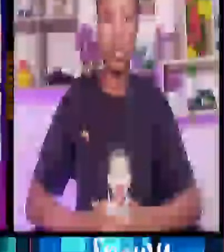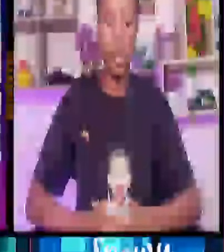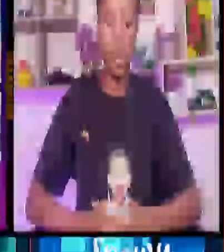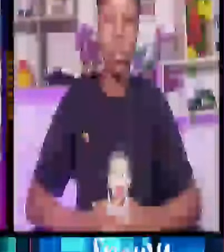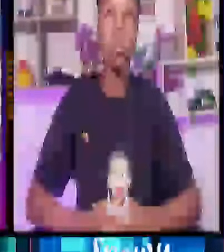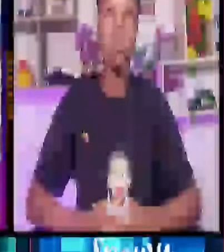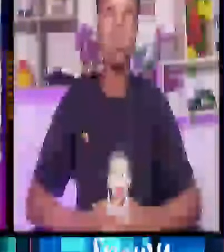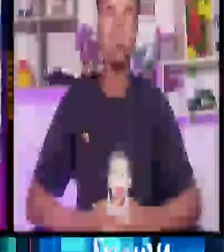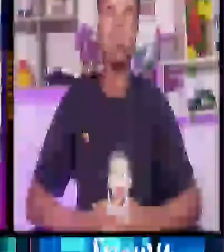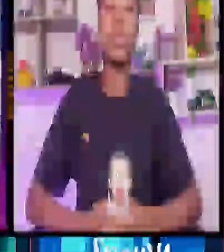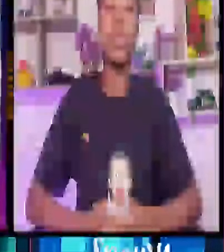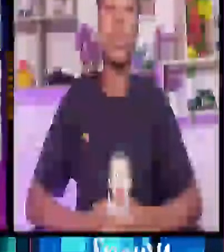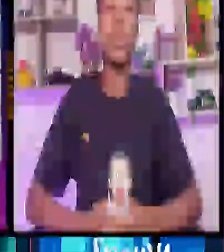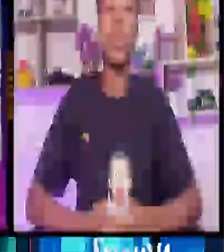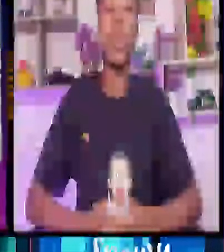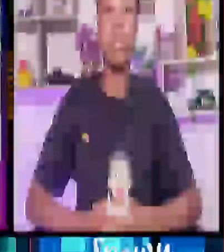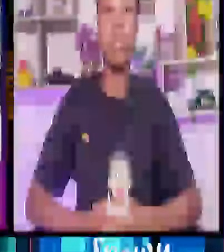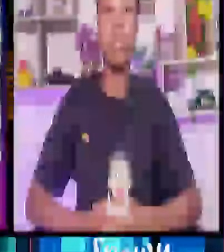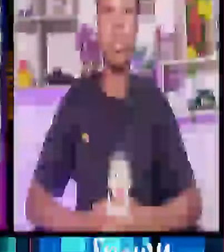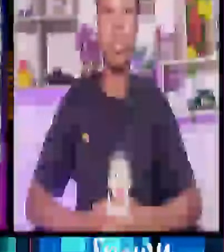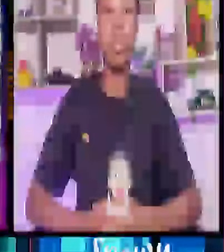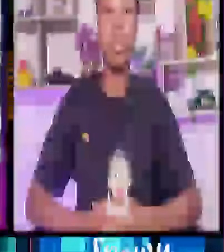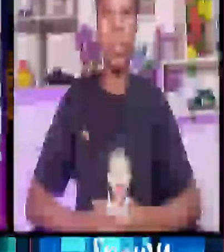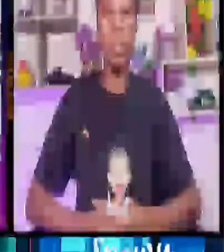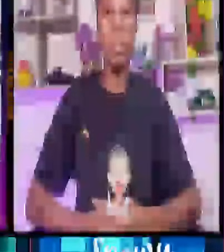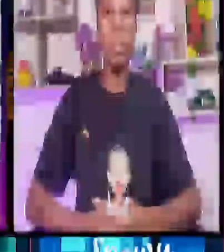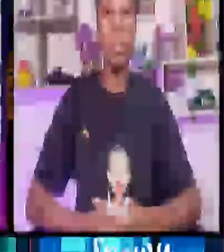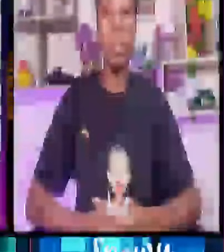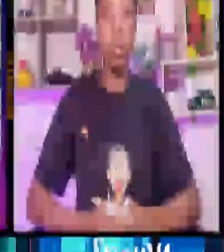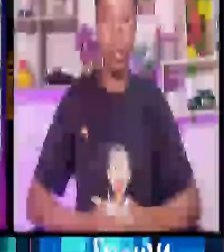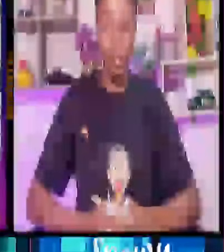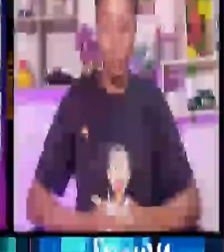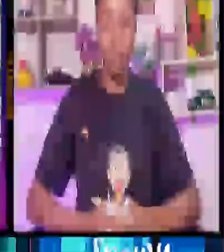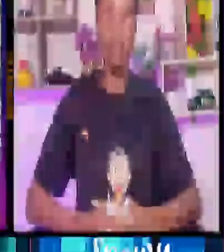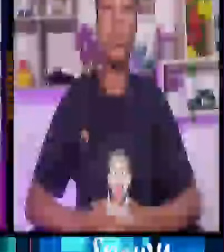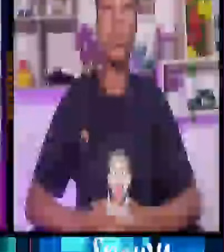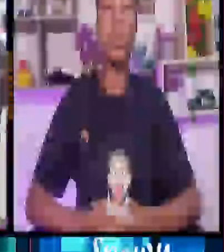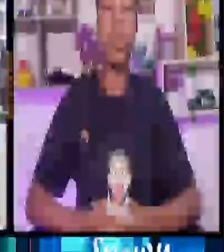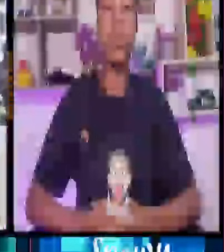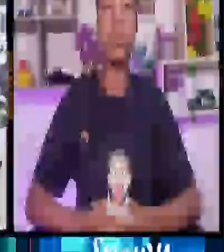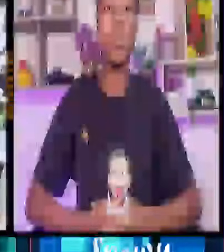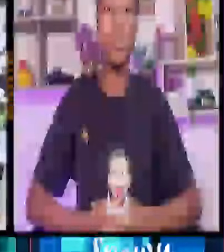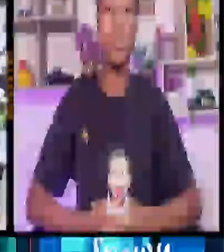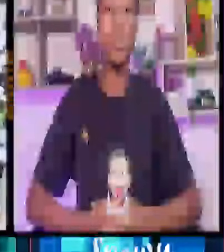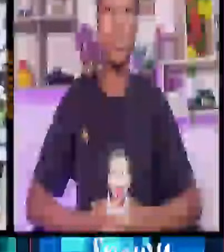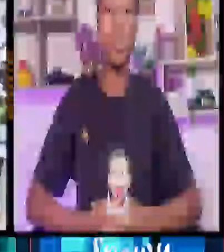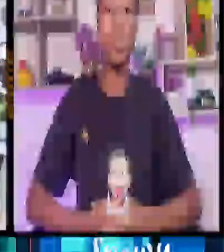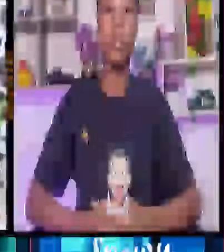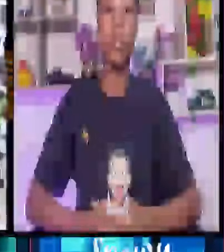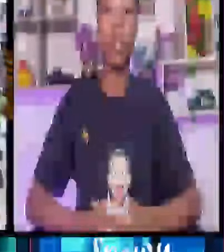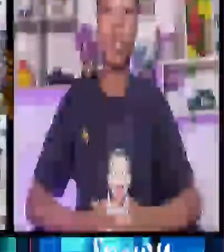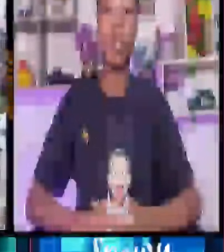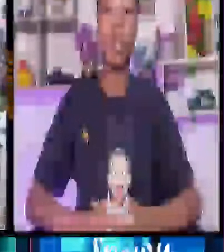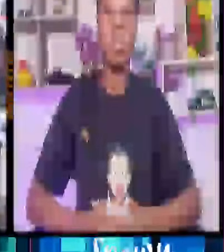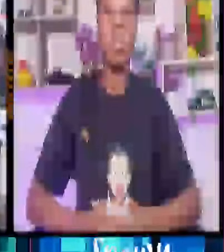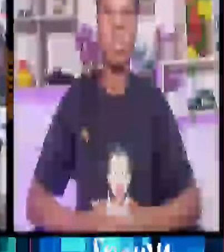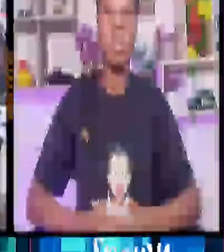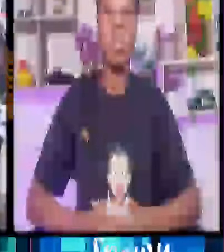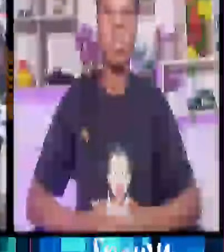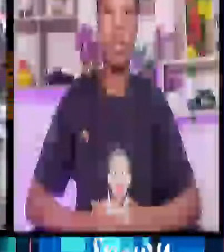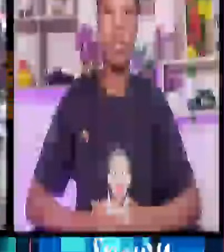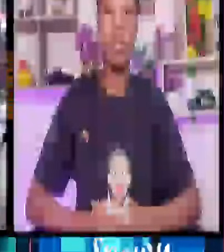the vice president or the general secretary or anybody in the party meets party people and they're having a